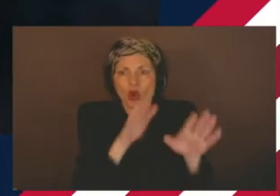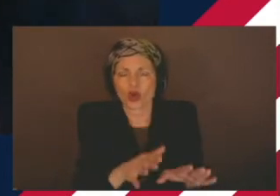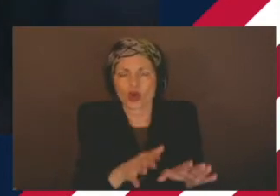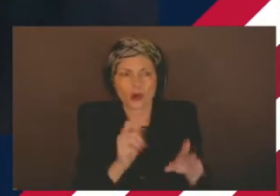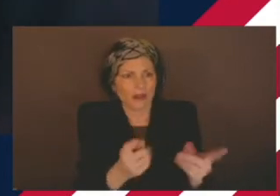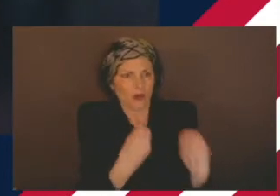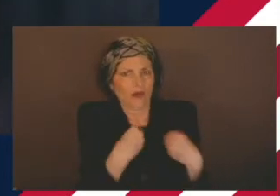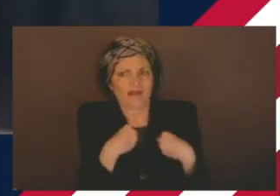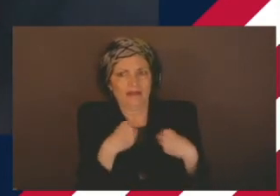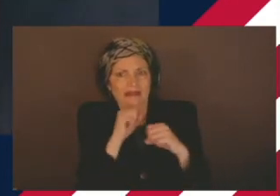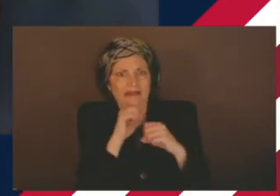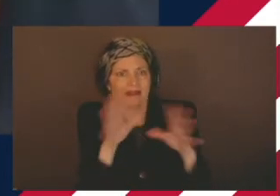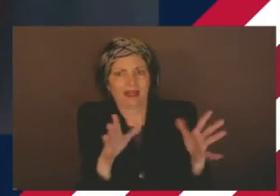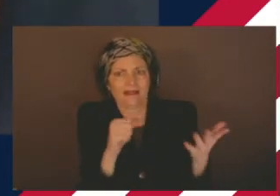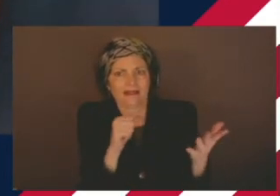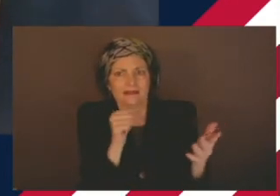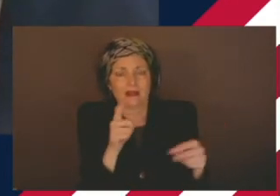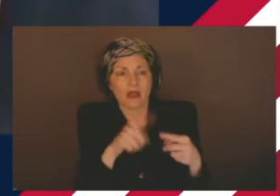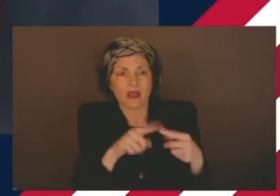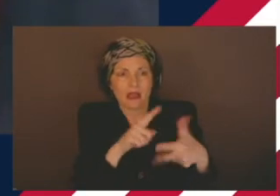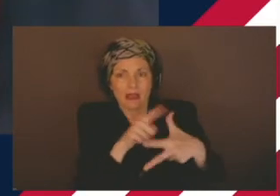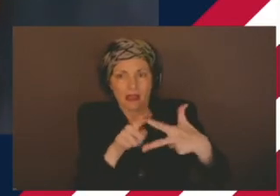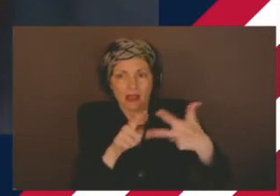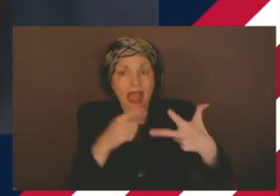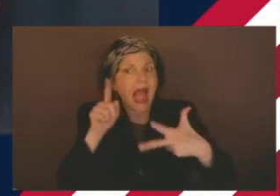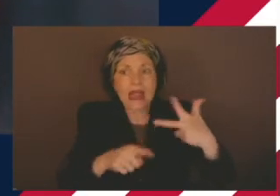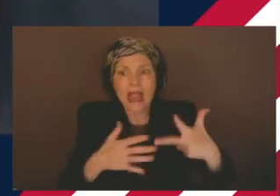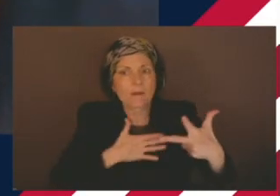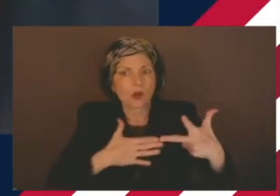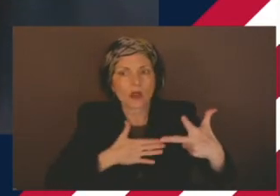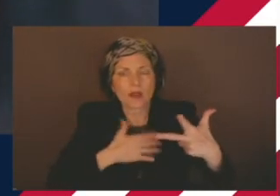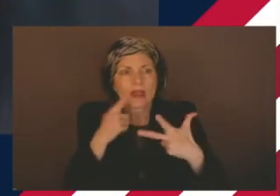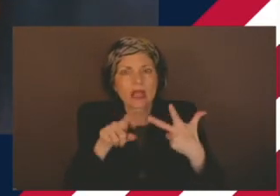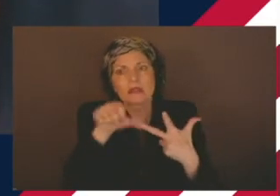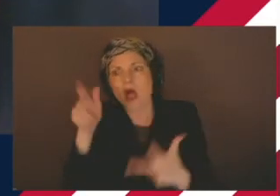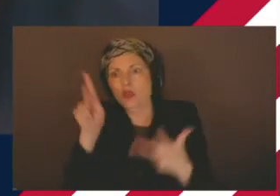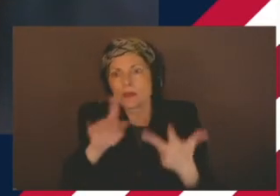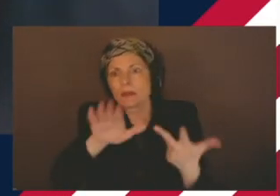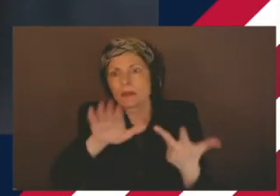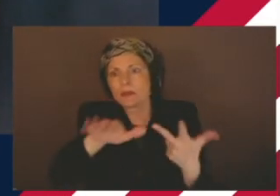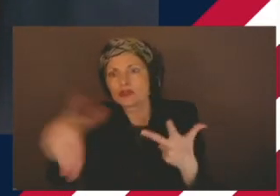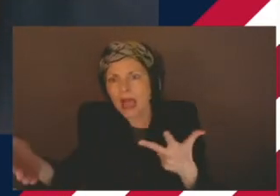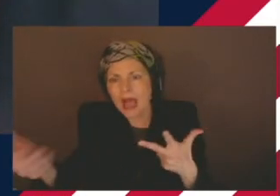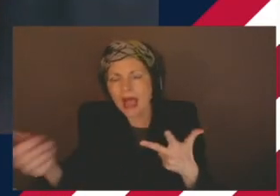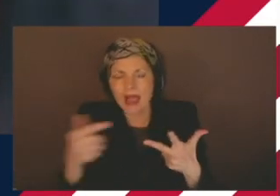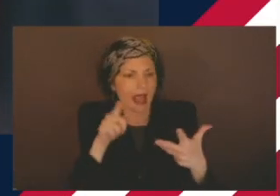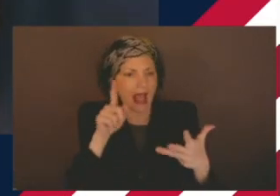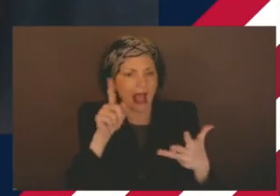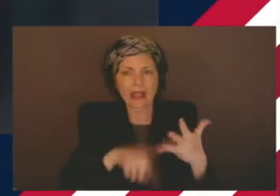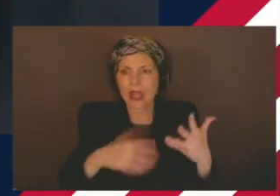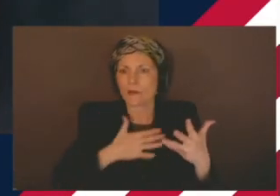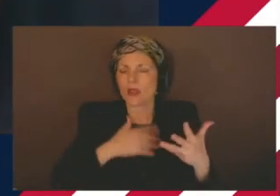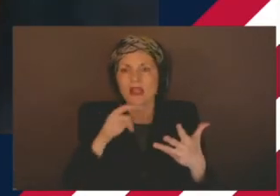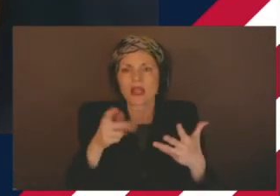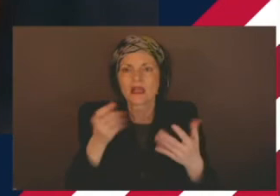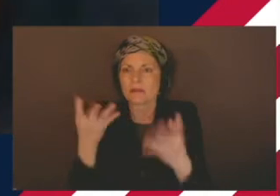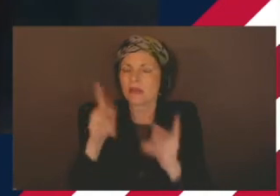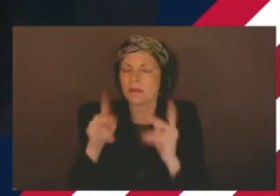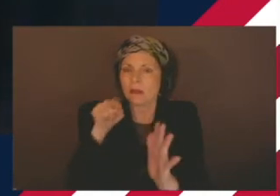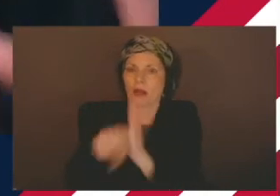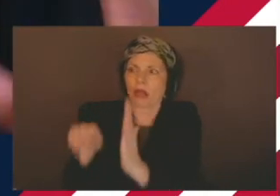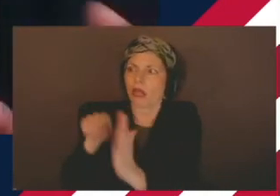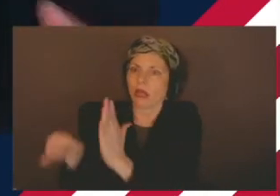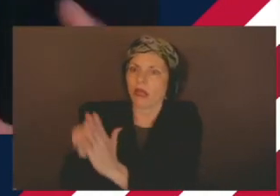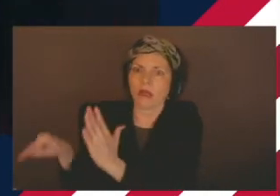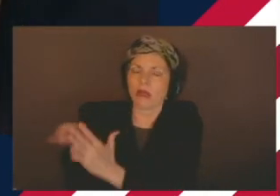I can't breathe because of all the other killings that have taken place. I can't breathe for all the people that are dying, 70, 80% that didn't have to